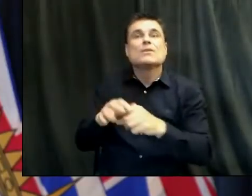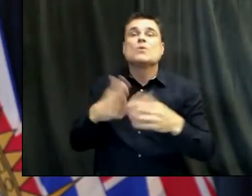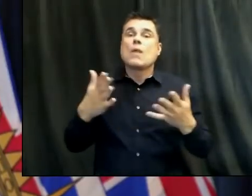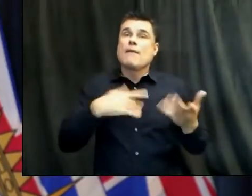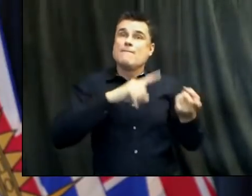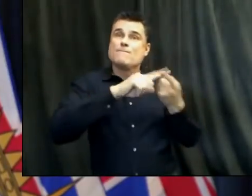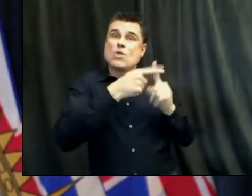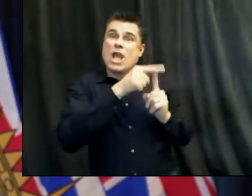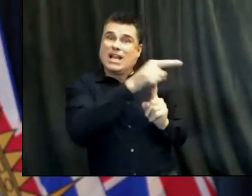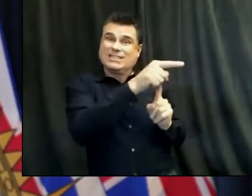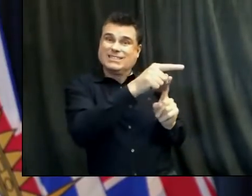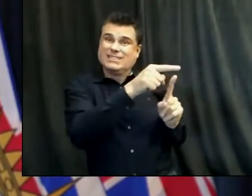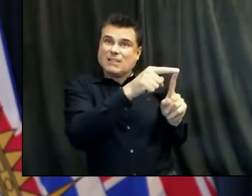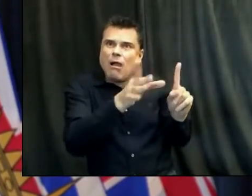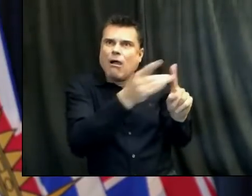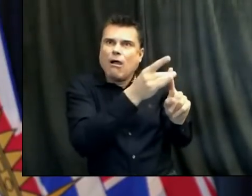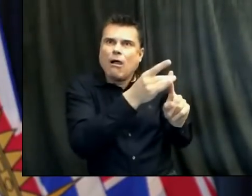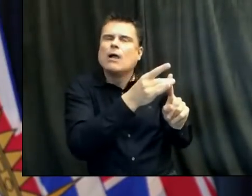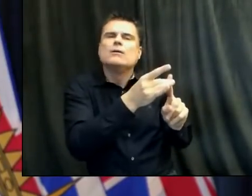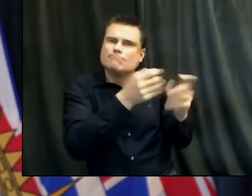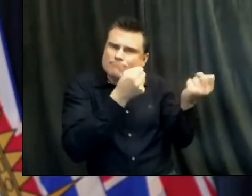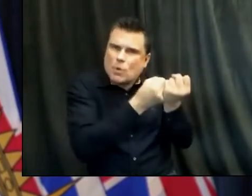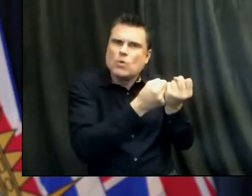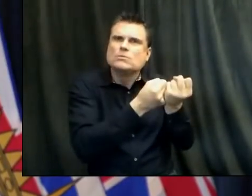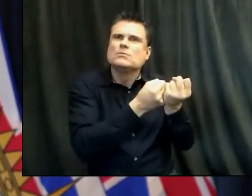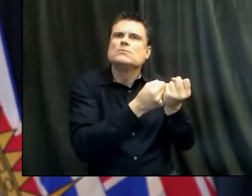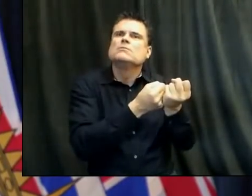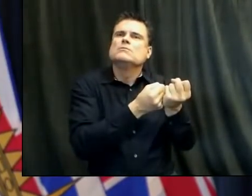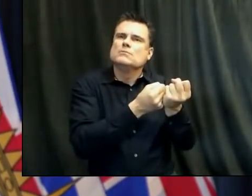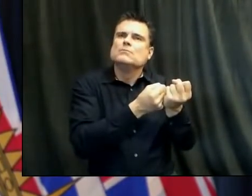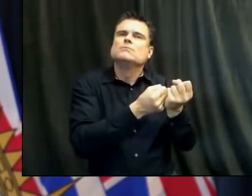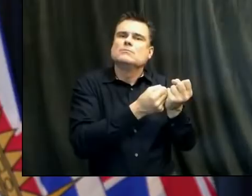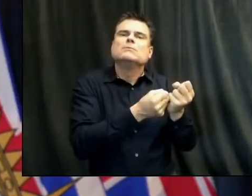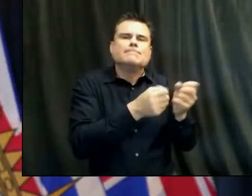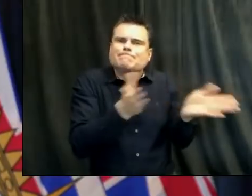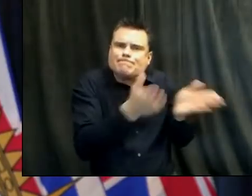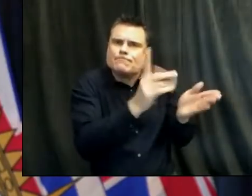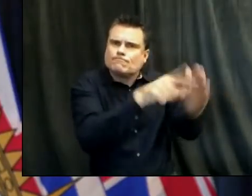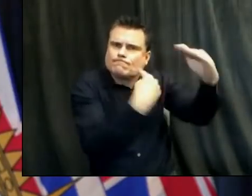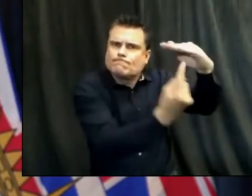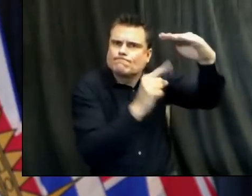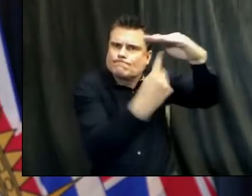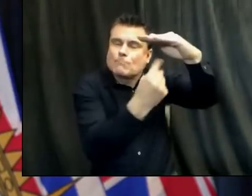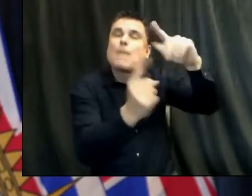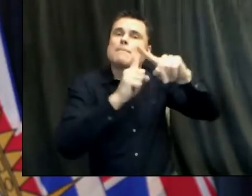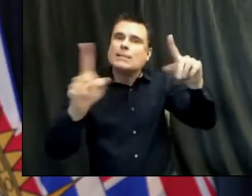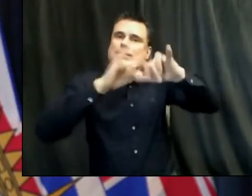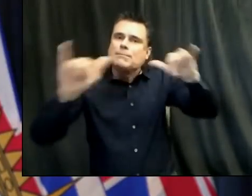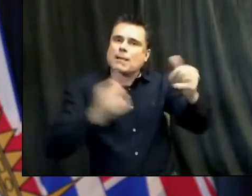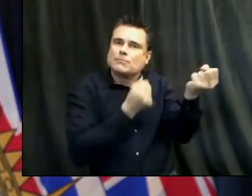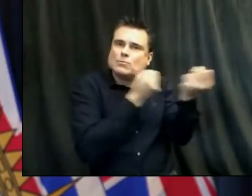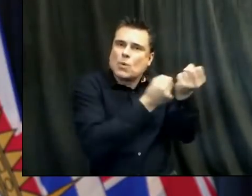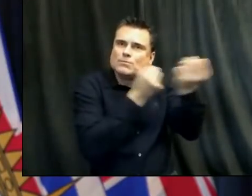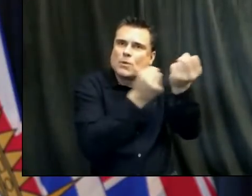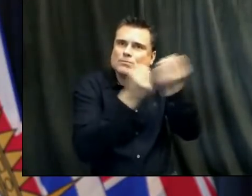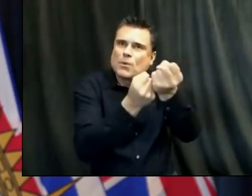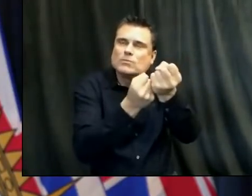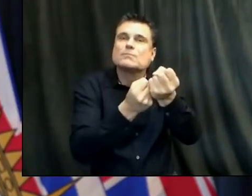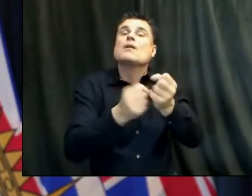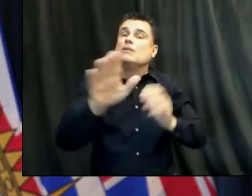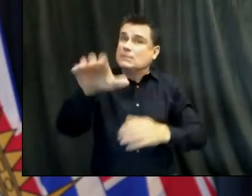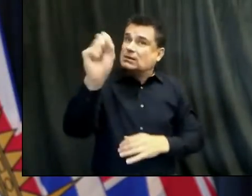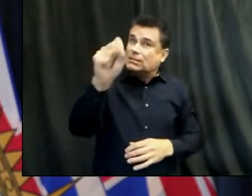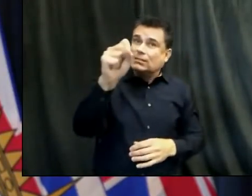incubation period. That is really important. And yes, our contact tracers are hearing some of the stories, and it's sad.